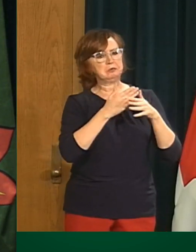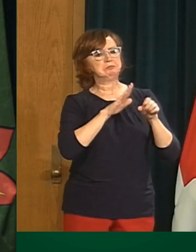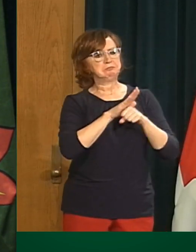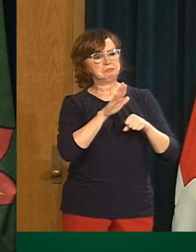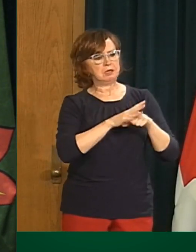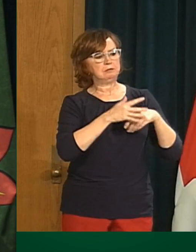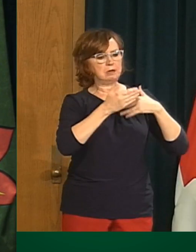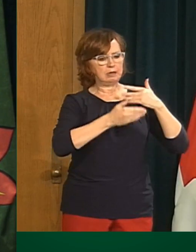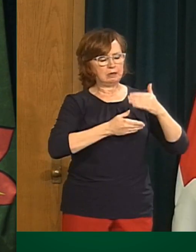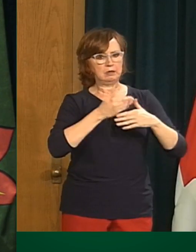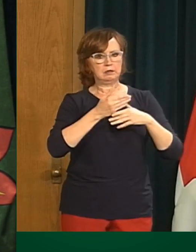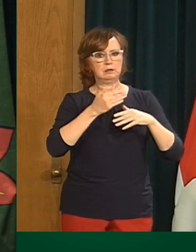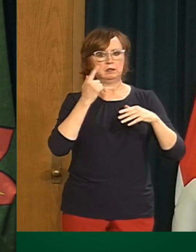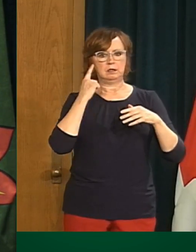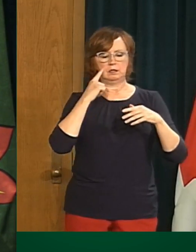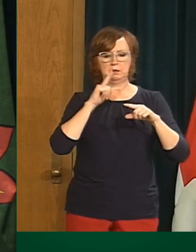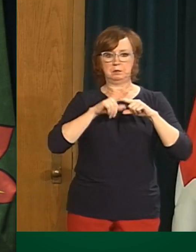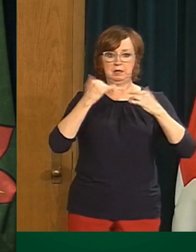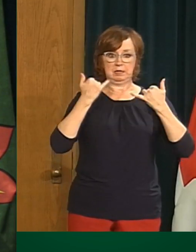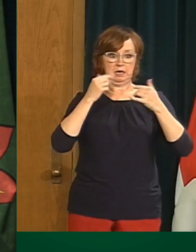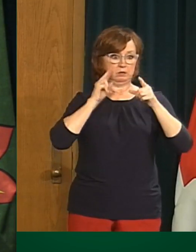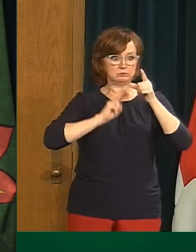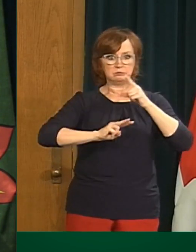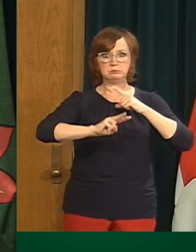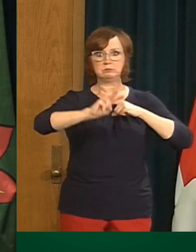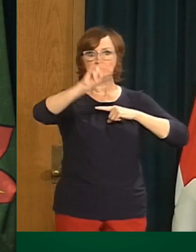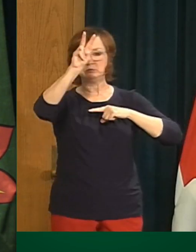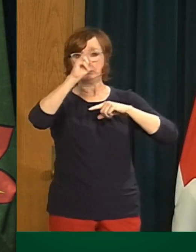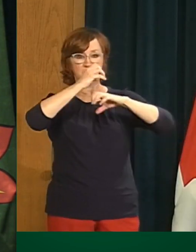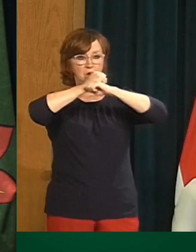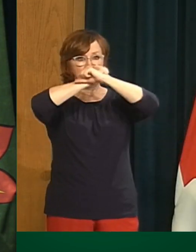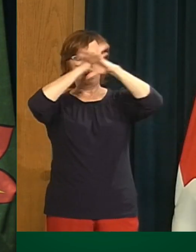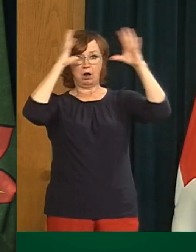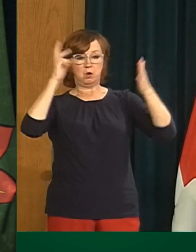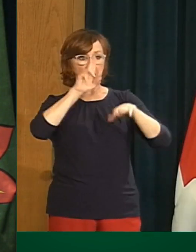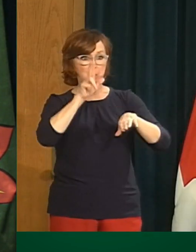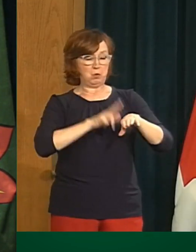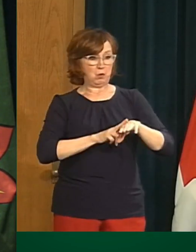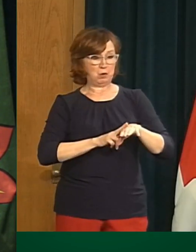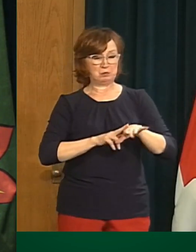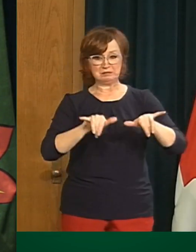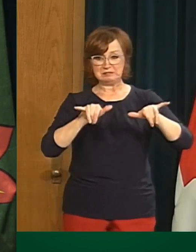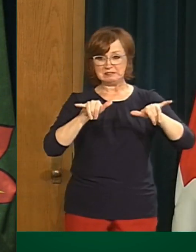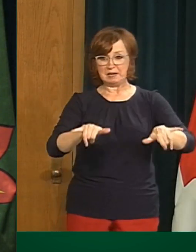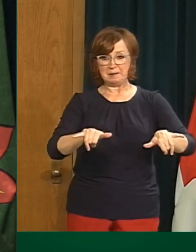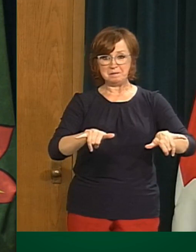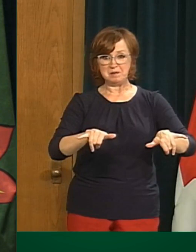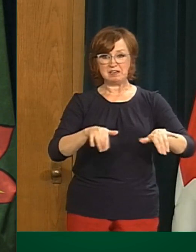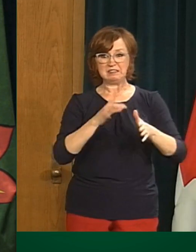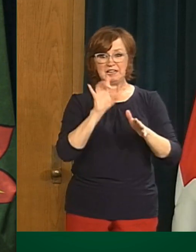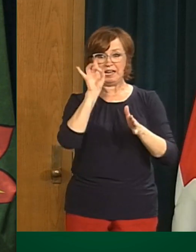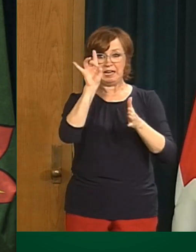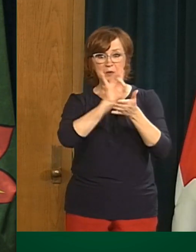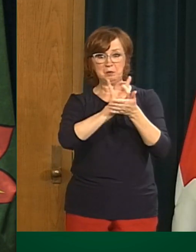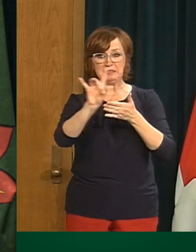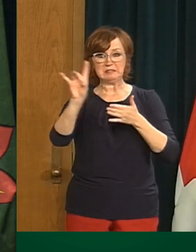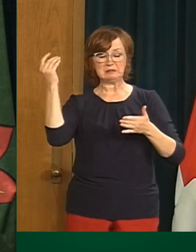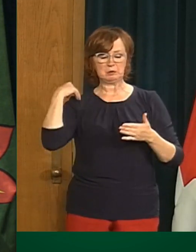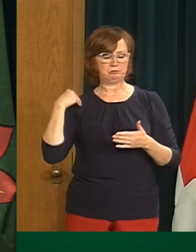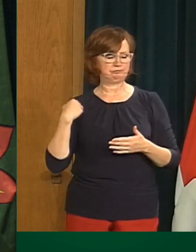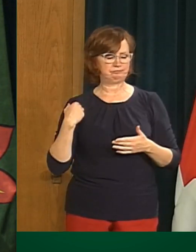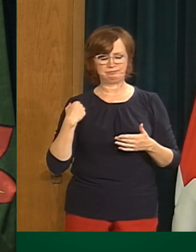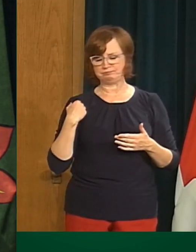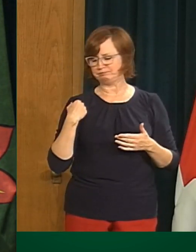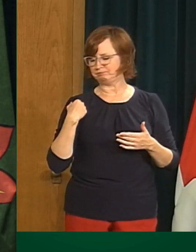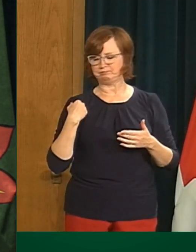that the new normal is not what it was 8 weeks ago. It is going to be a different flow of people